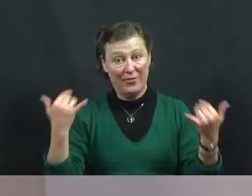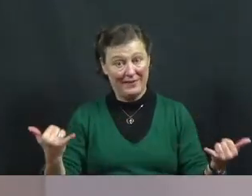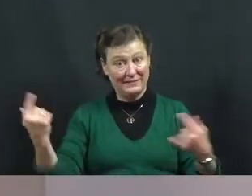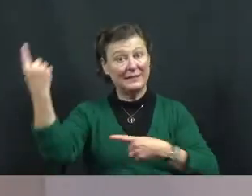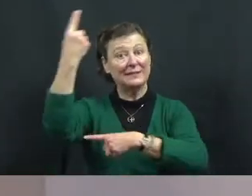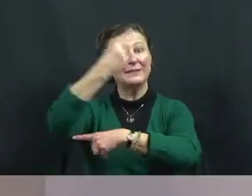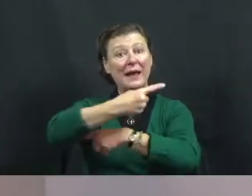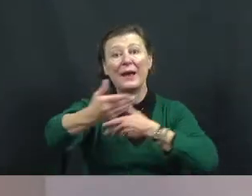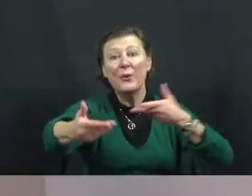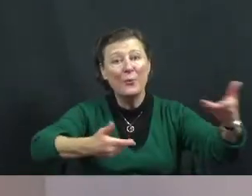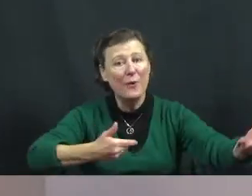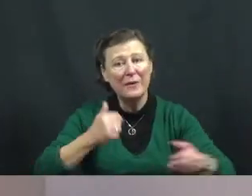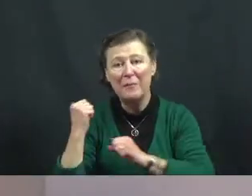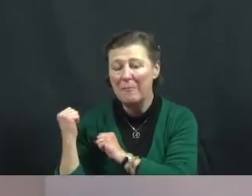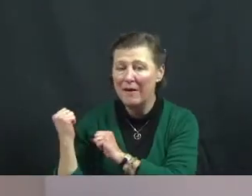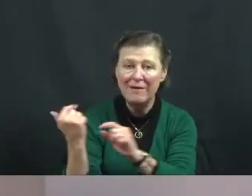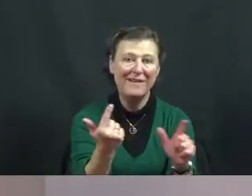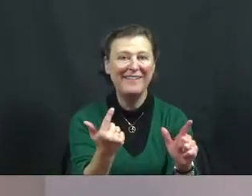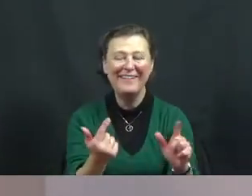Welcome one and all.